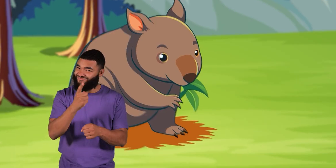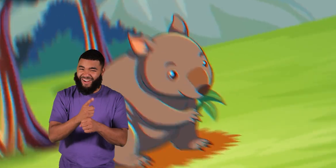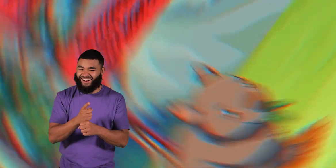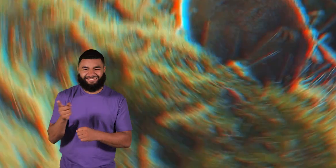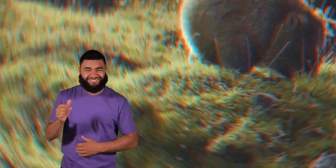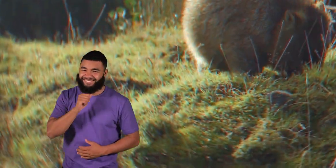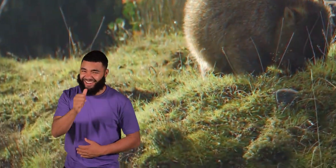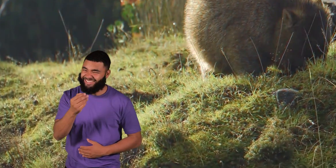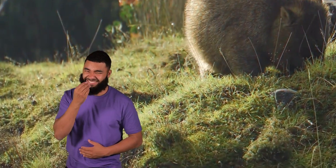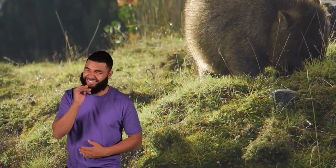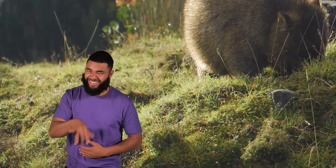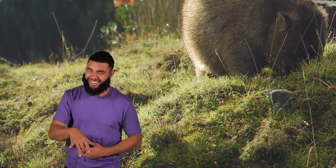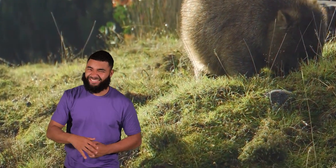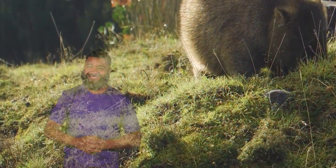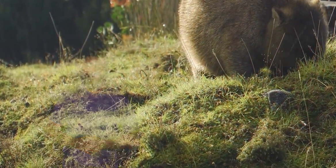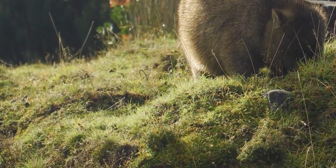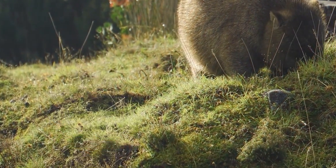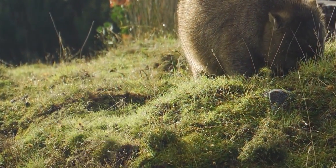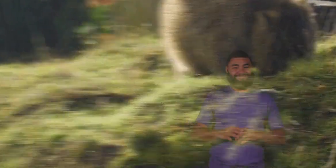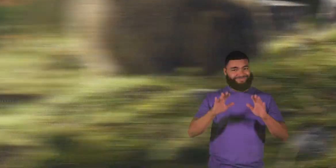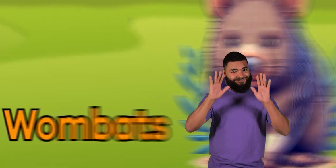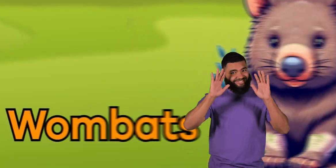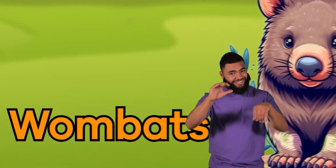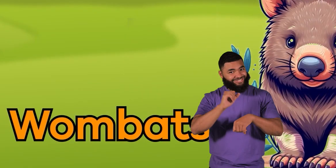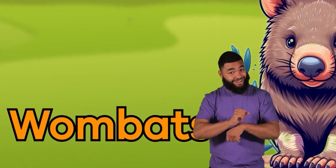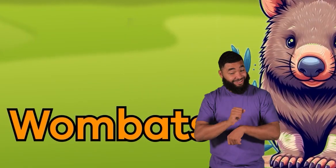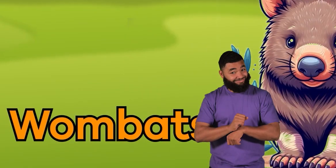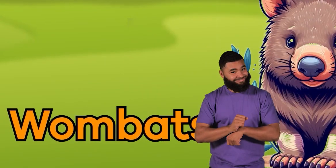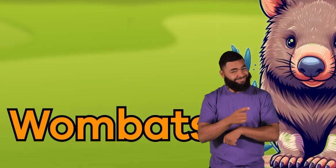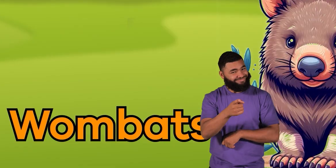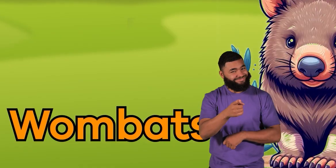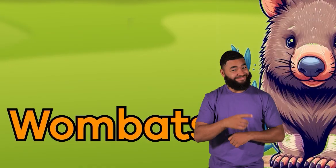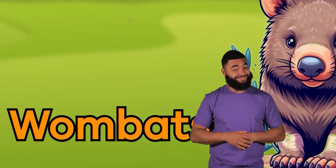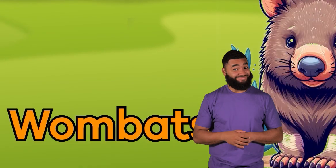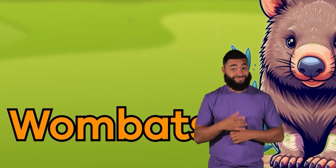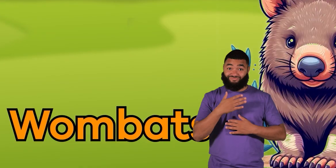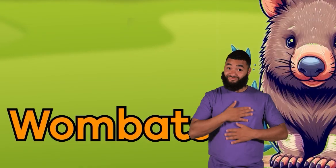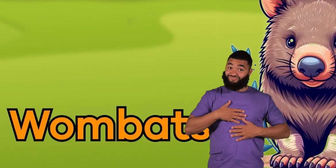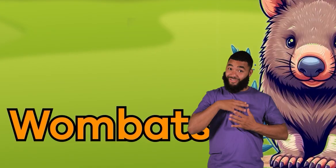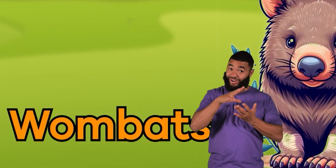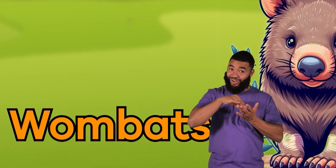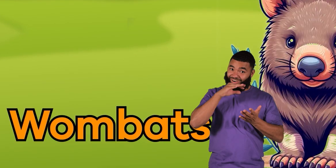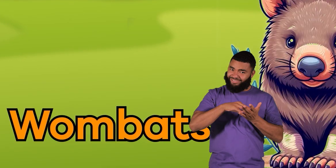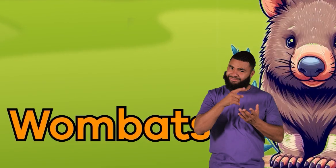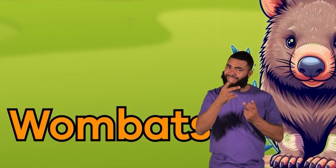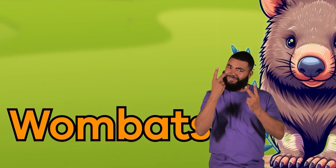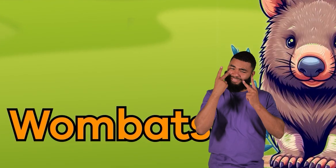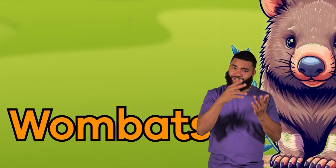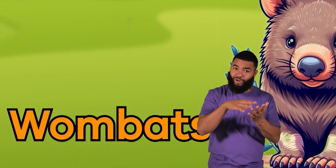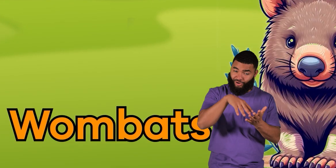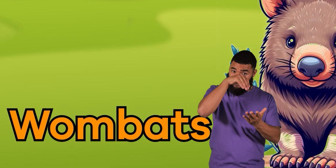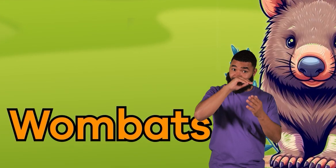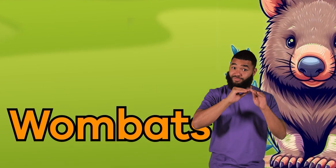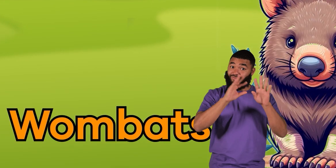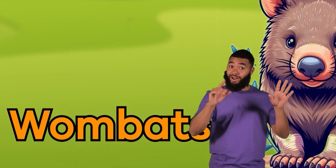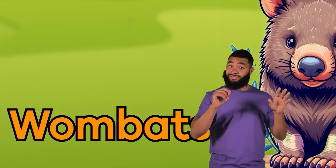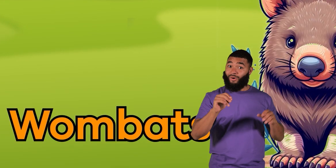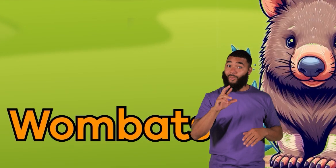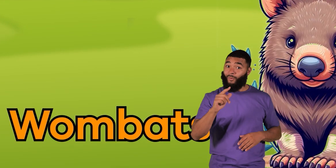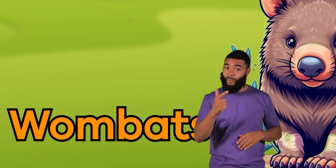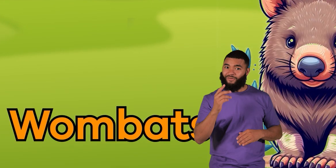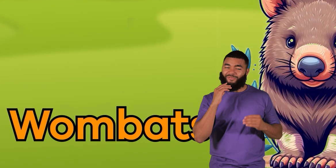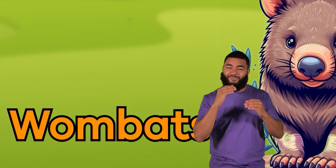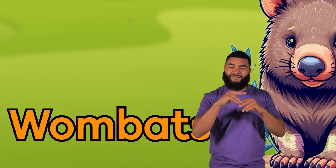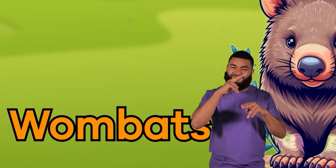right. Great job, wombat wizards. If you liked learning with us, you can visit learnbright.org to check out